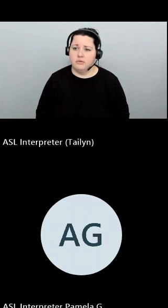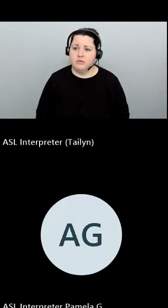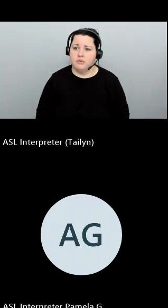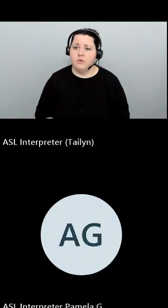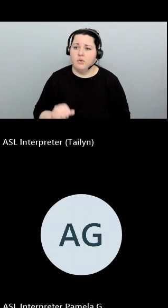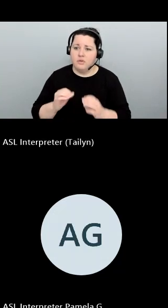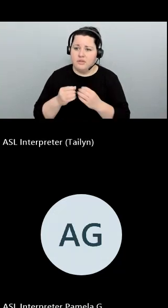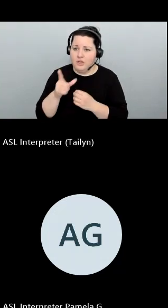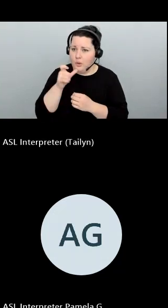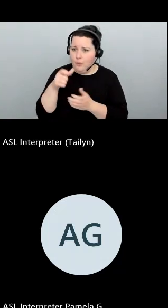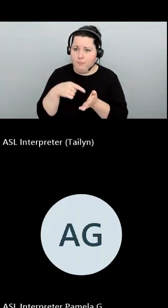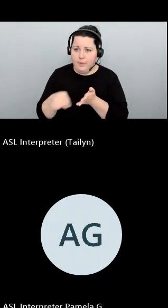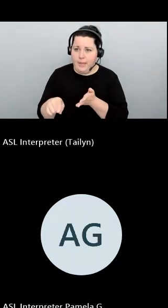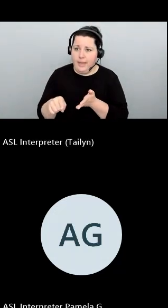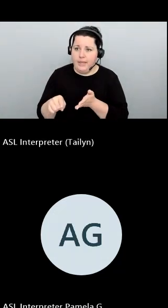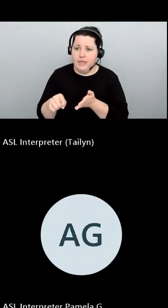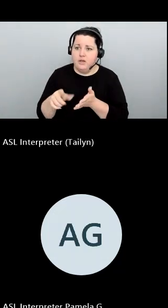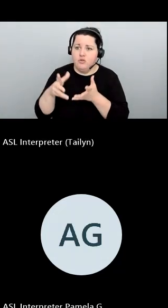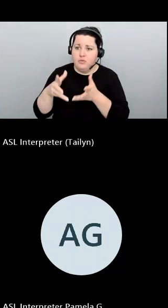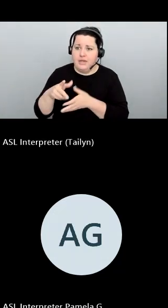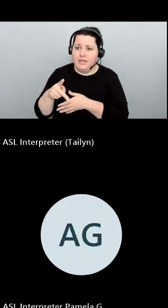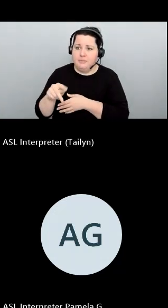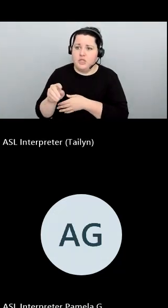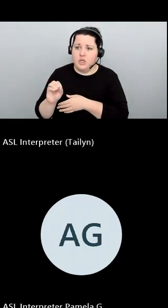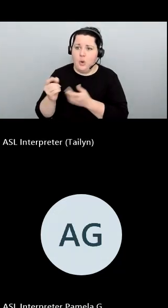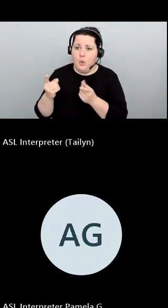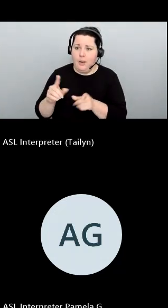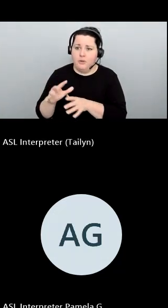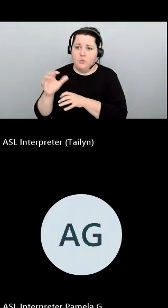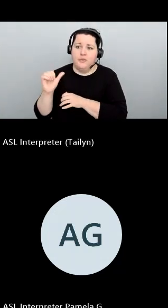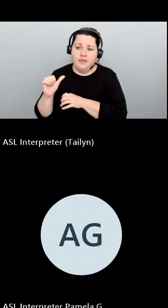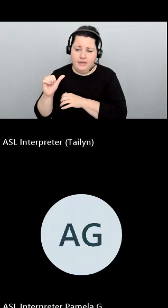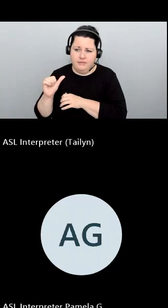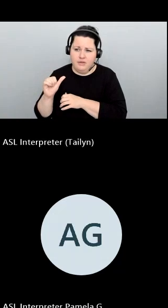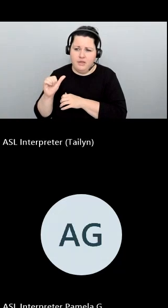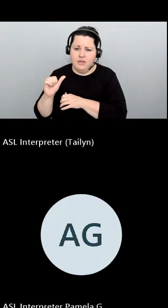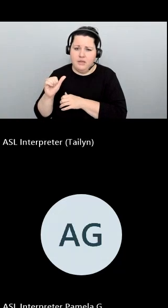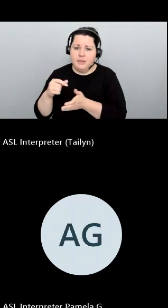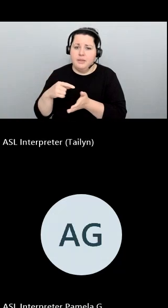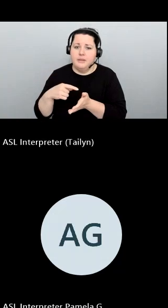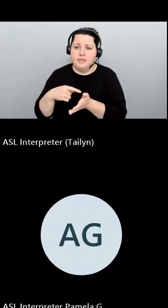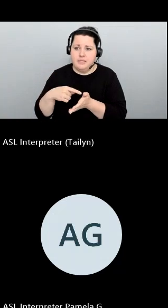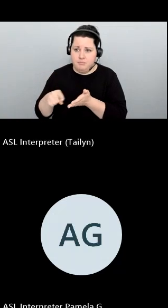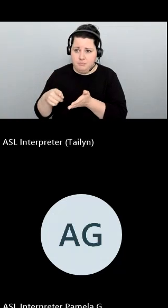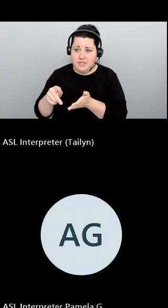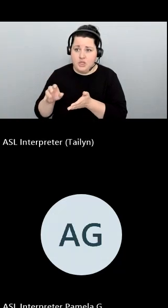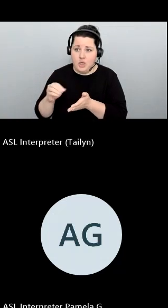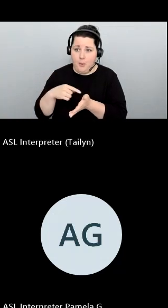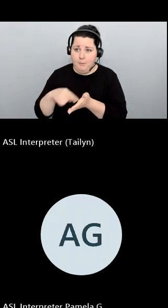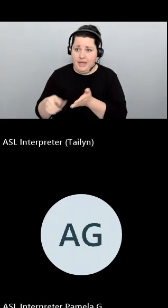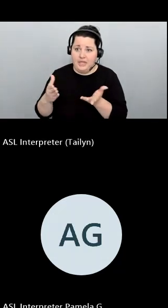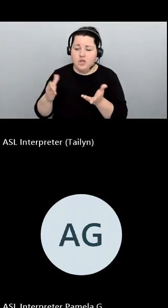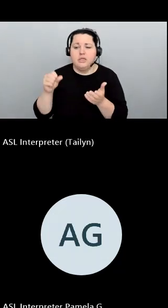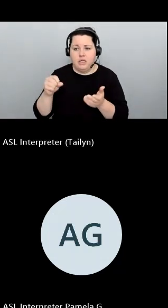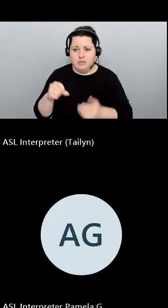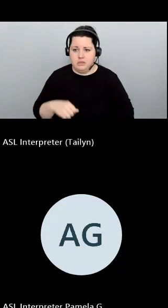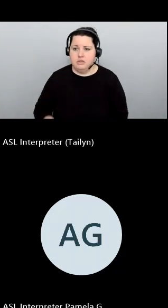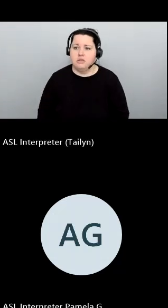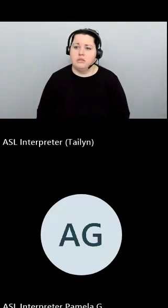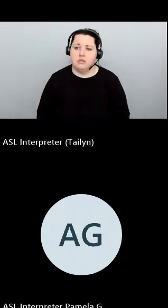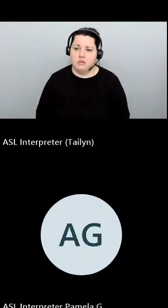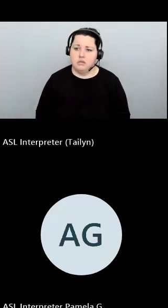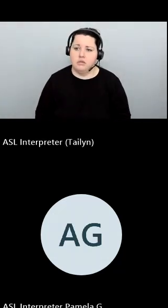Organization where they do not pay out remaining PTO when you leave, is PTO paid out here? Yes, it is.